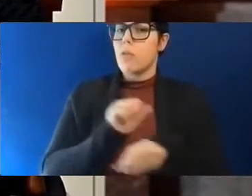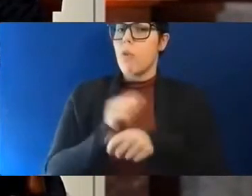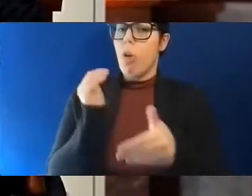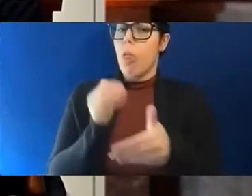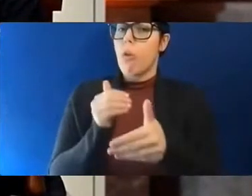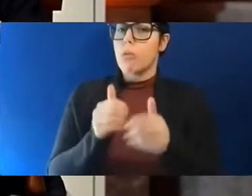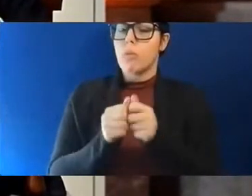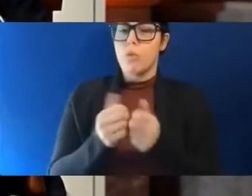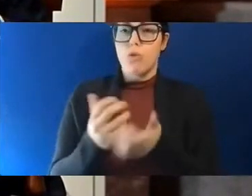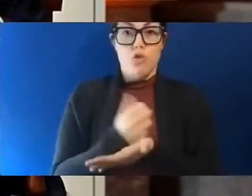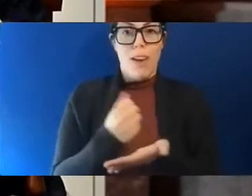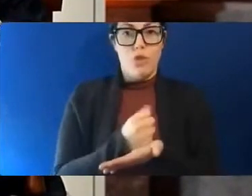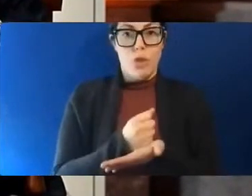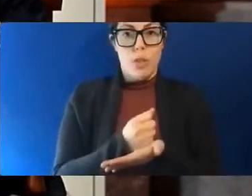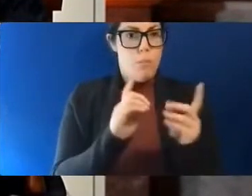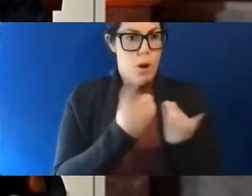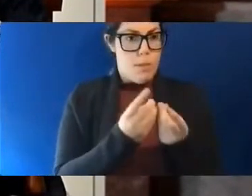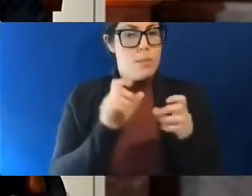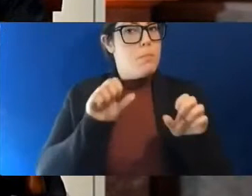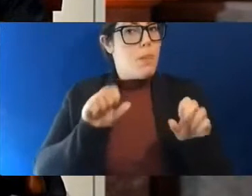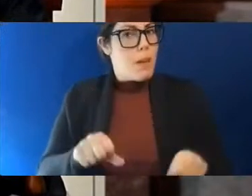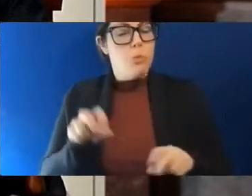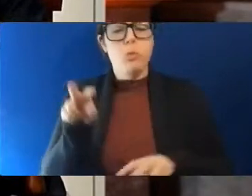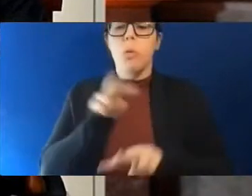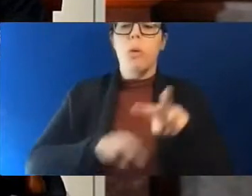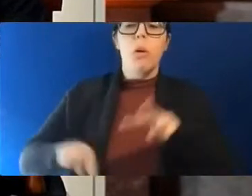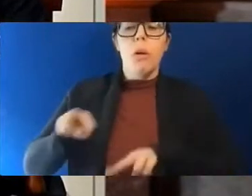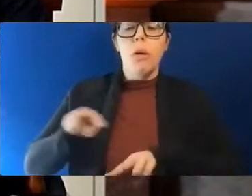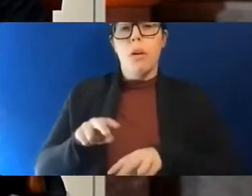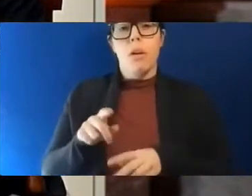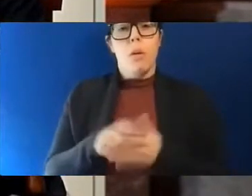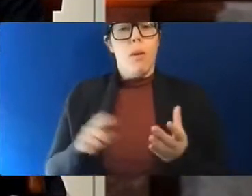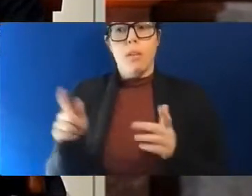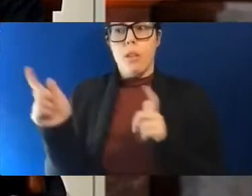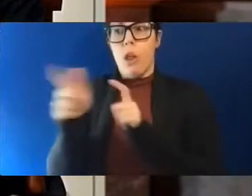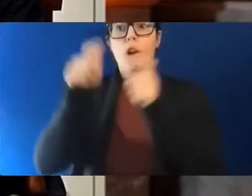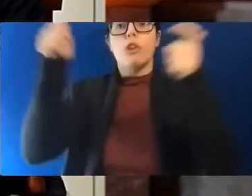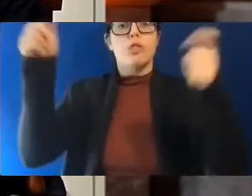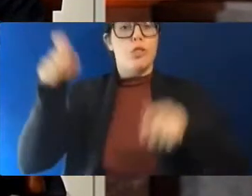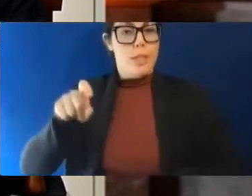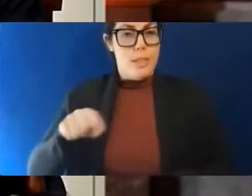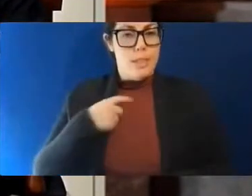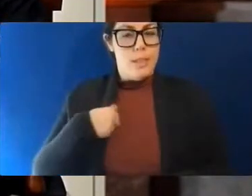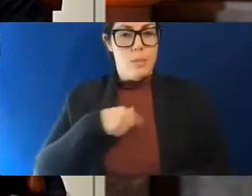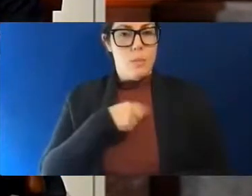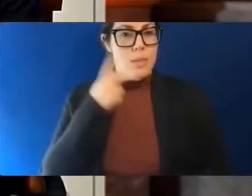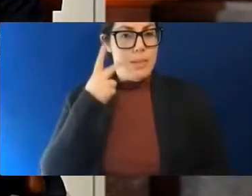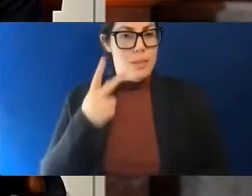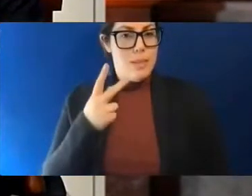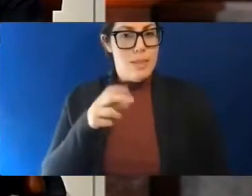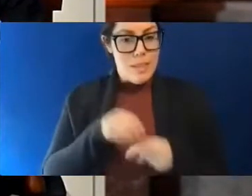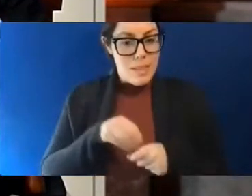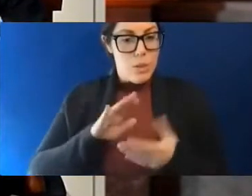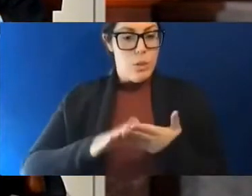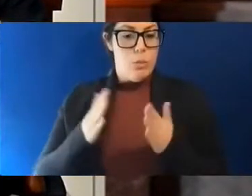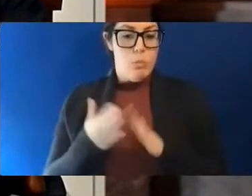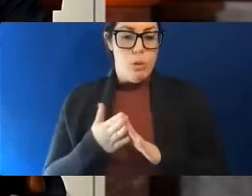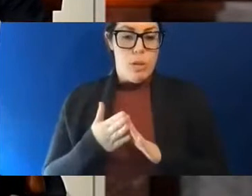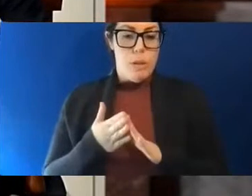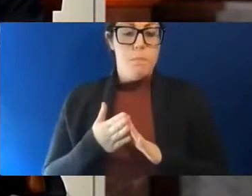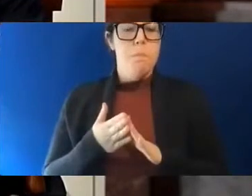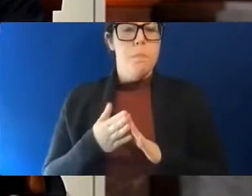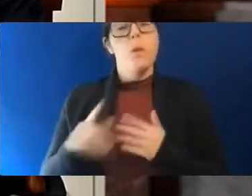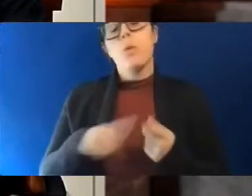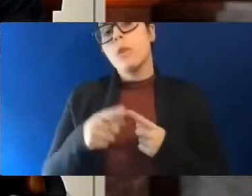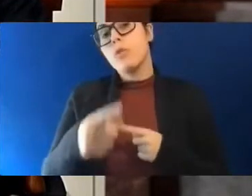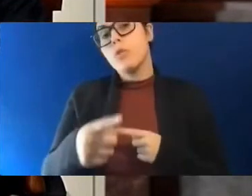with Treasury to be able to look at the larger needs that we see in the community. So when